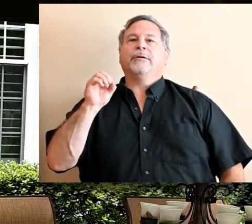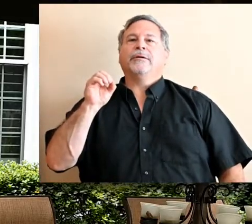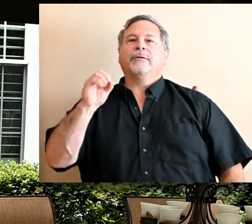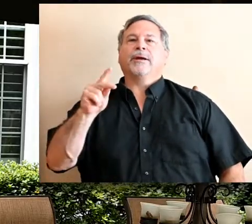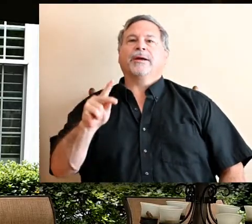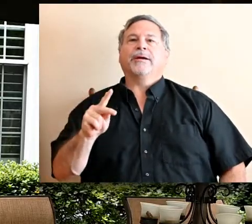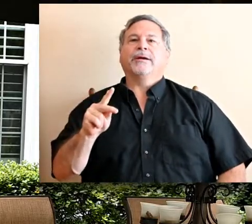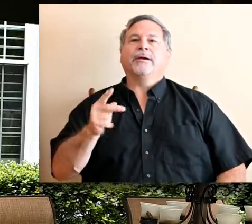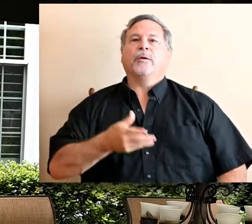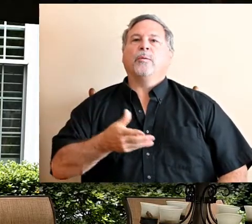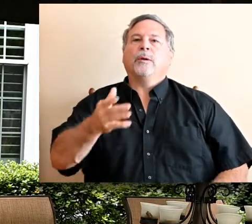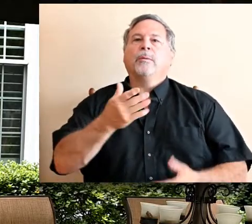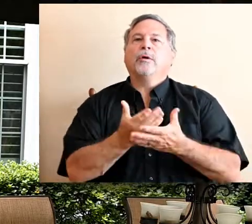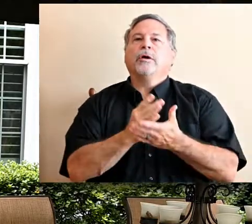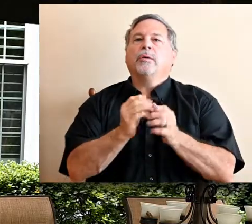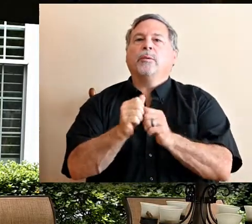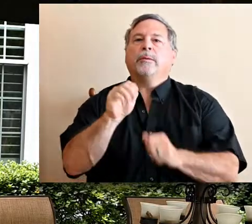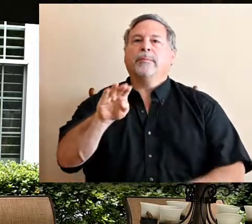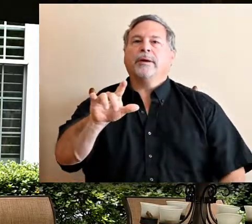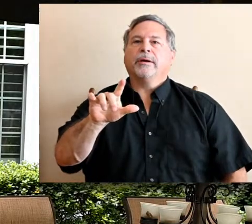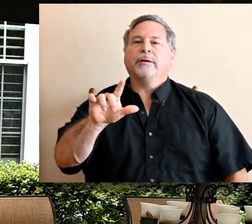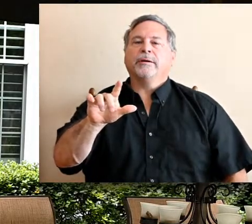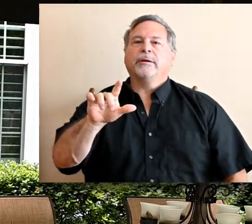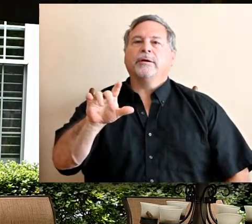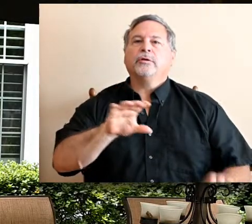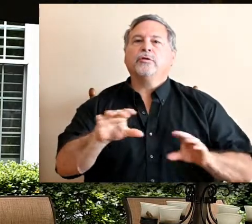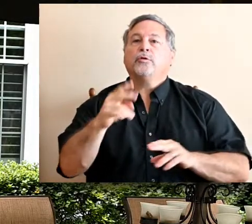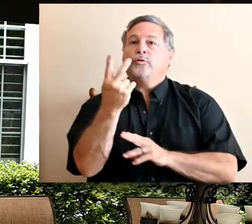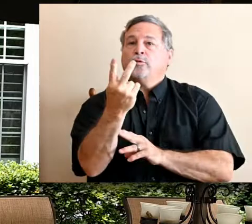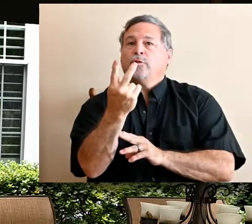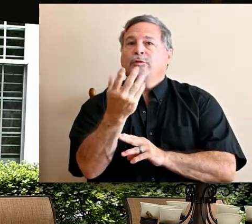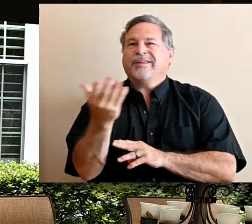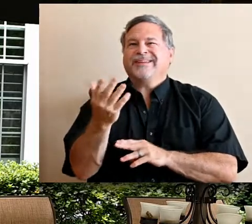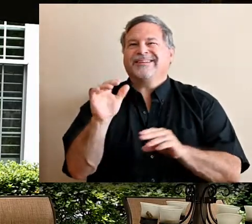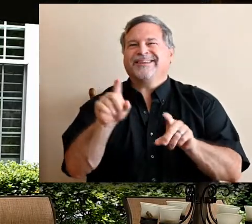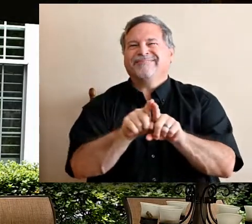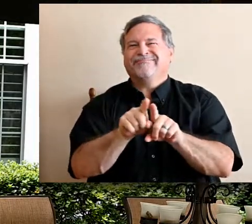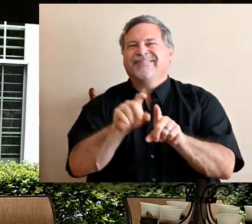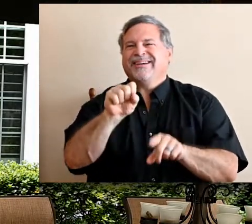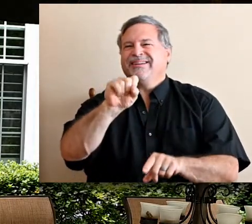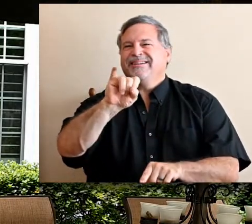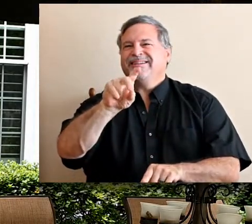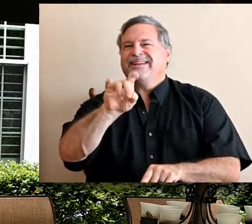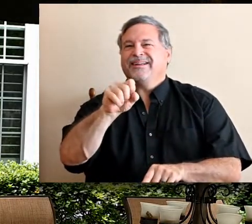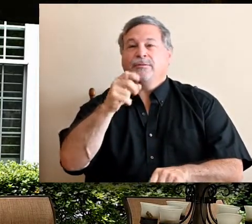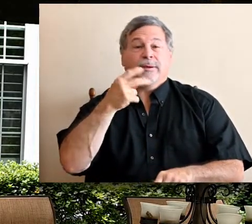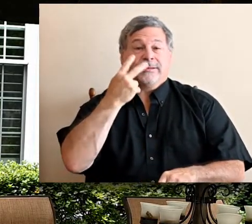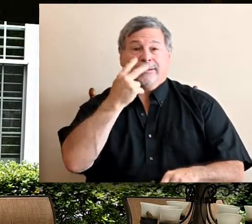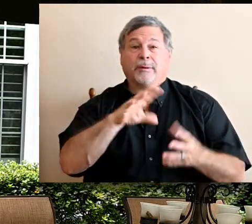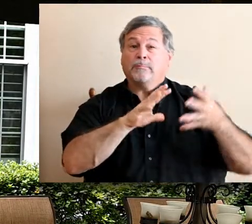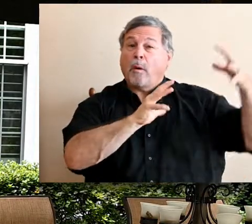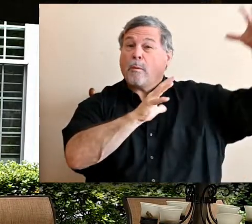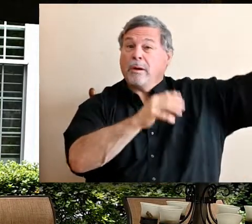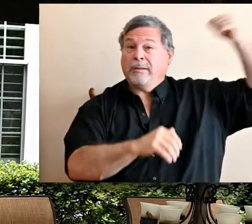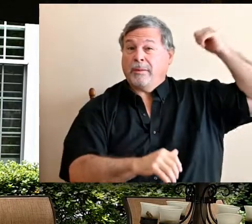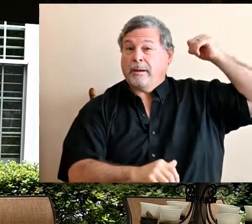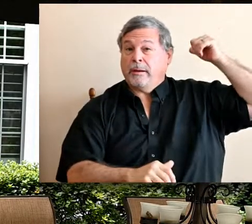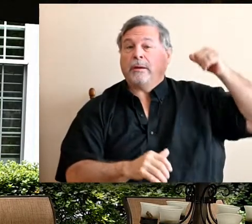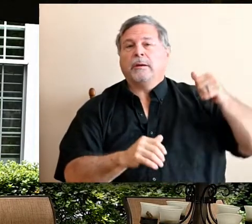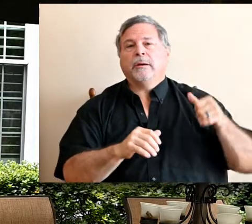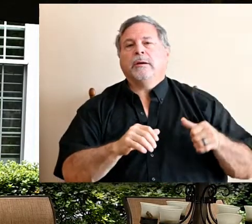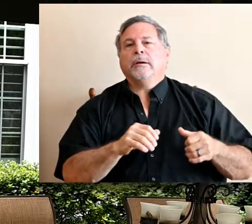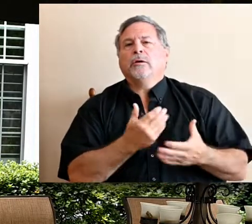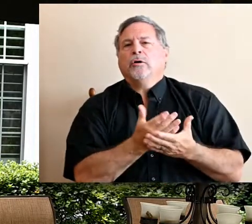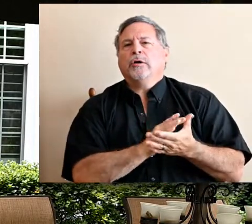Okay, welcome to Cooking with Bill. We're going to do two things as sides. Now you might hear my smoker going on in the background. We're